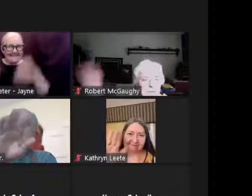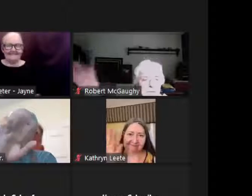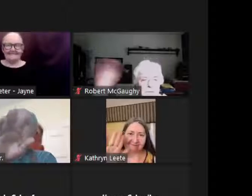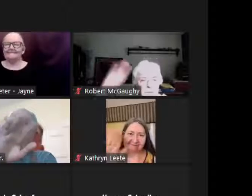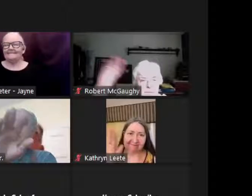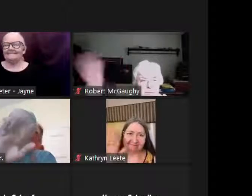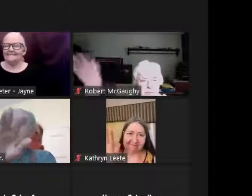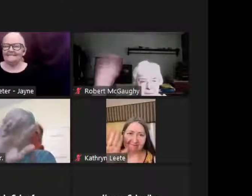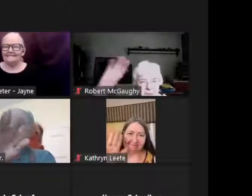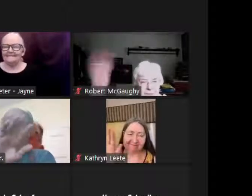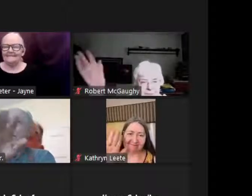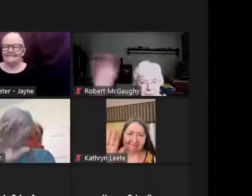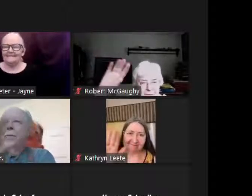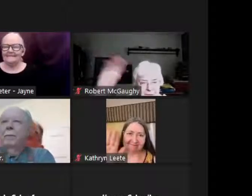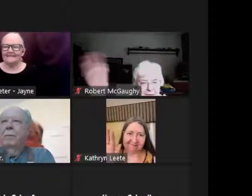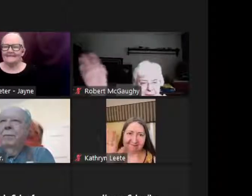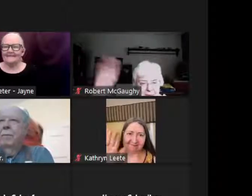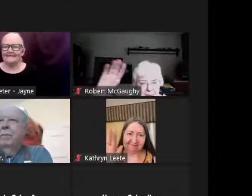Thank you.